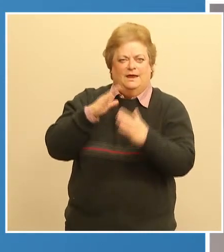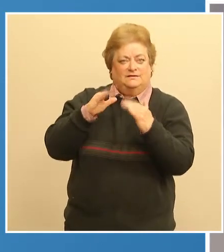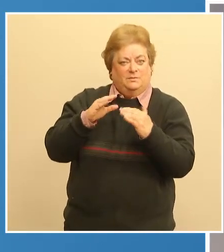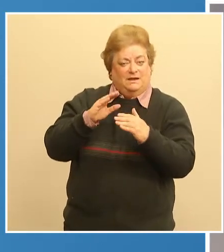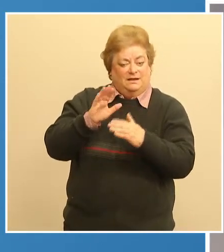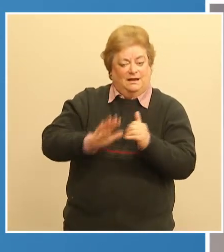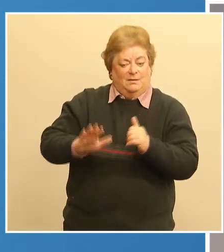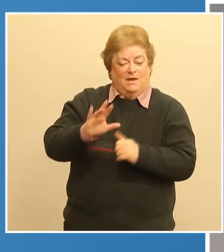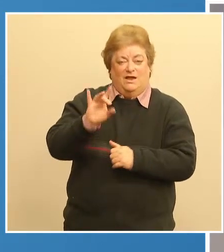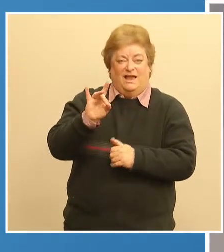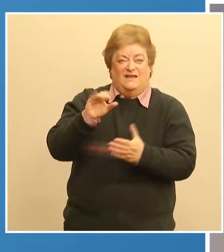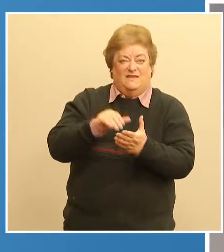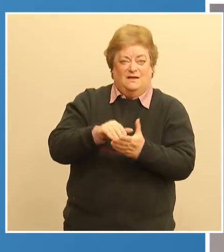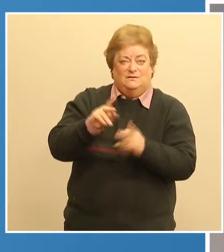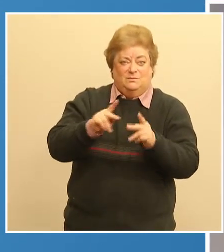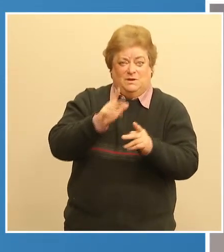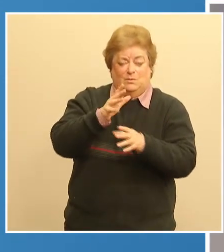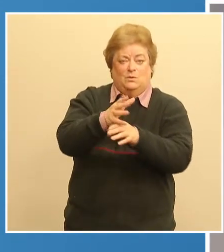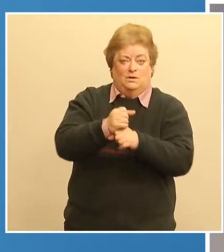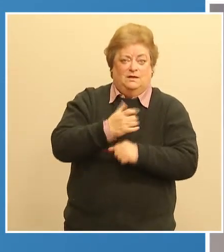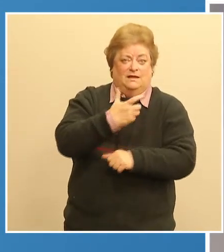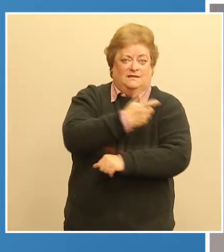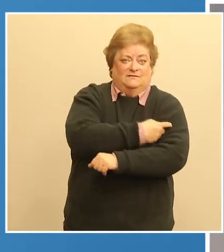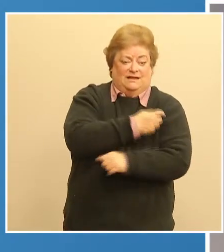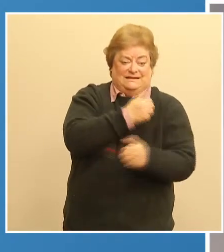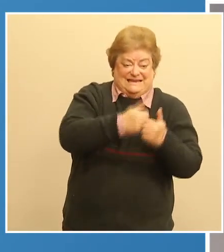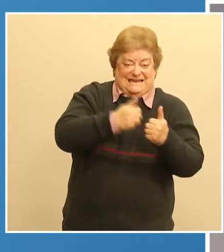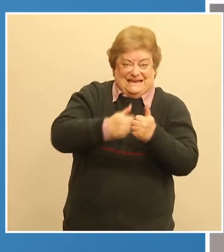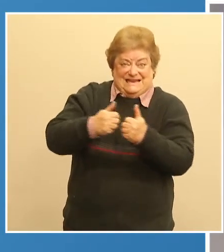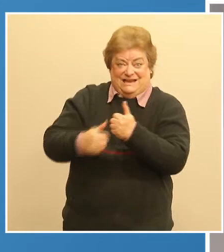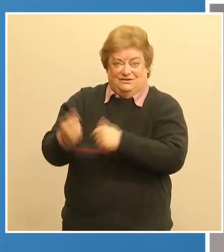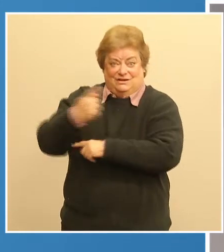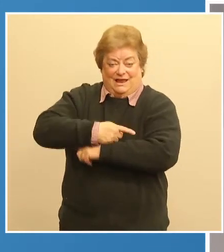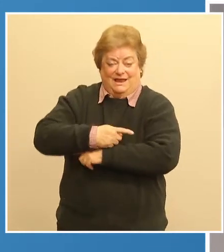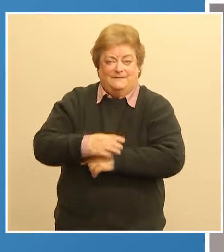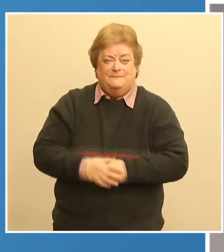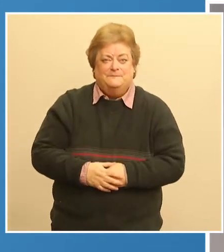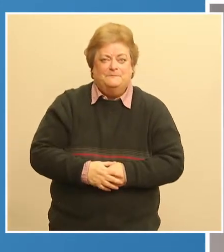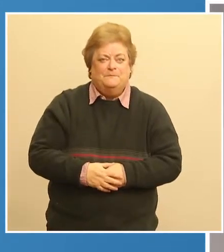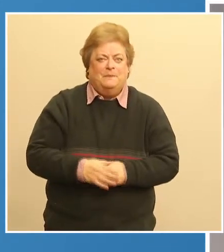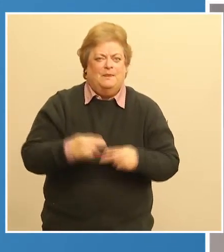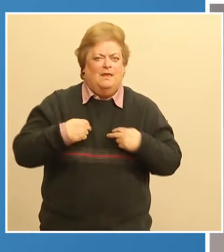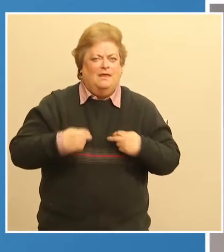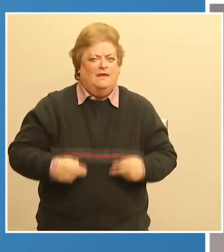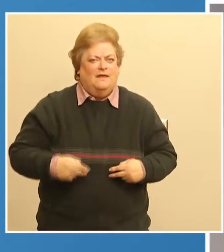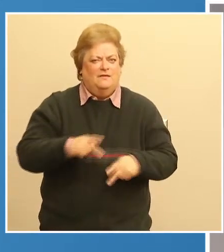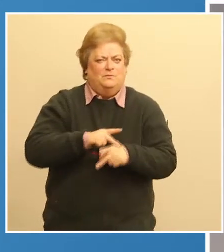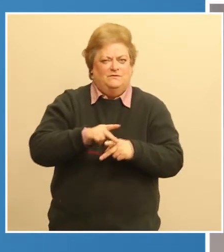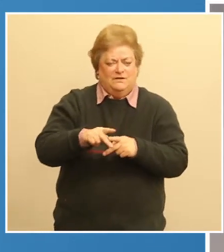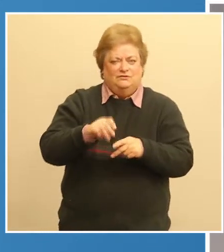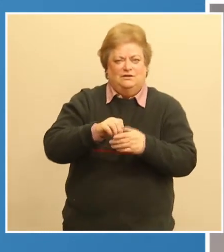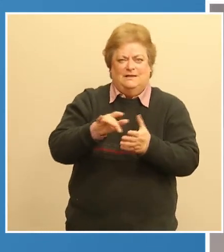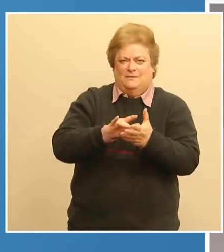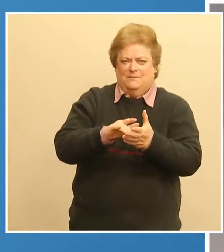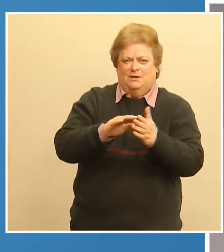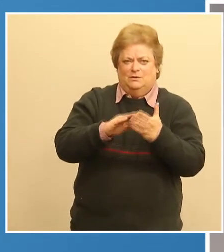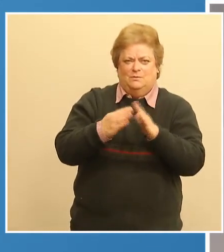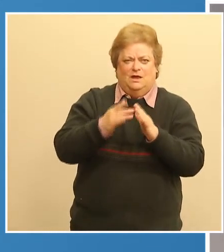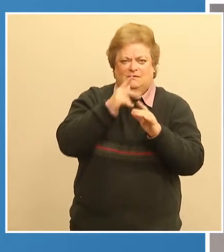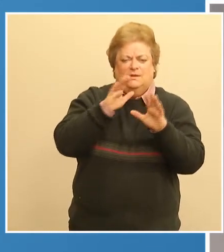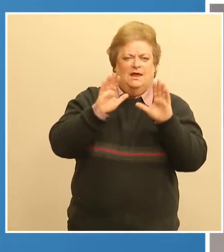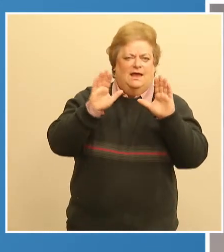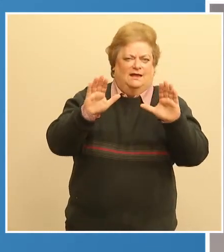about 8,000 people to be vaccinated each day. The health professionals in the medical community have been